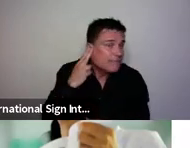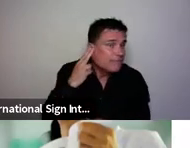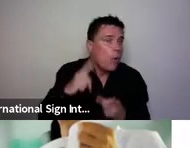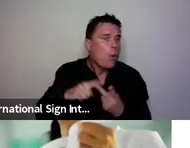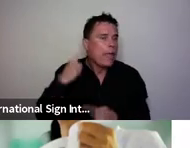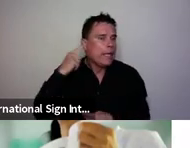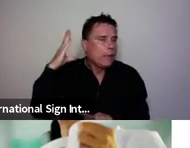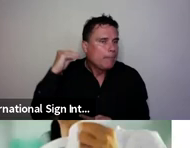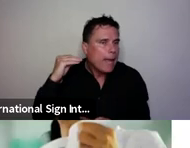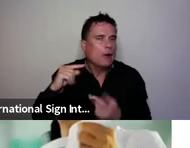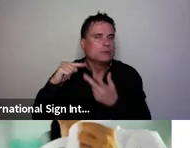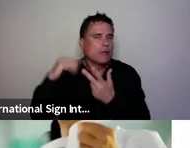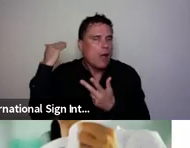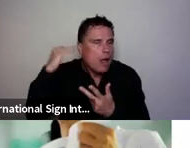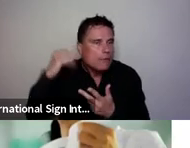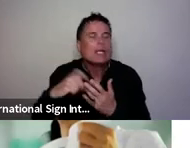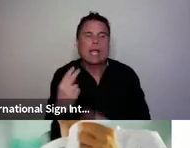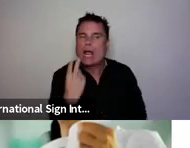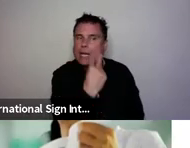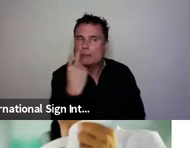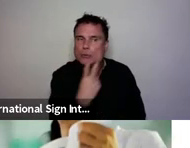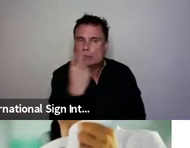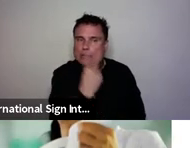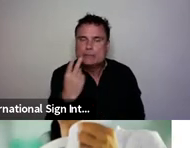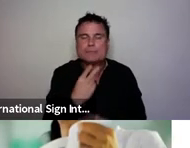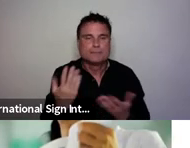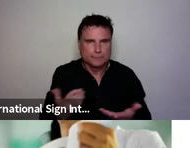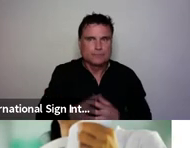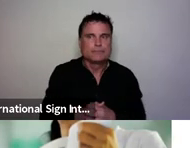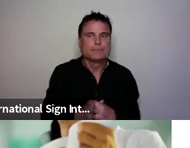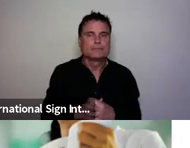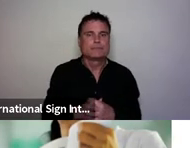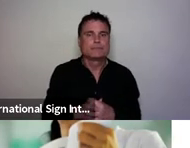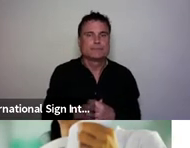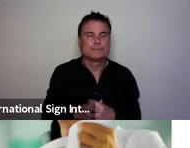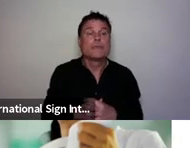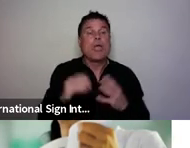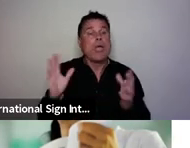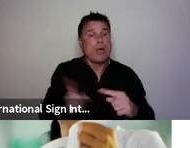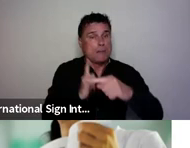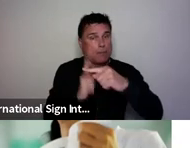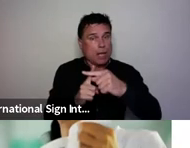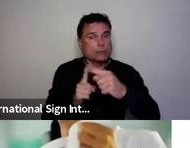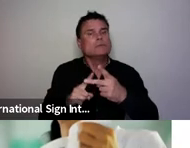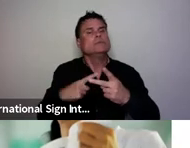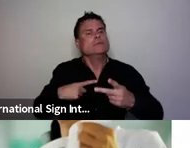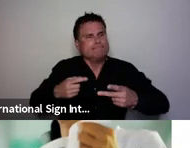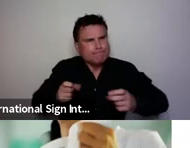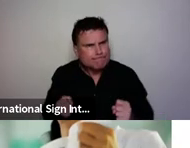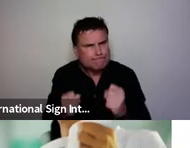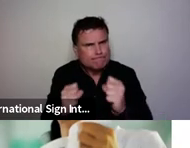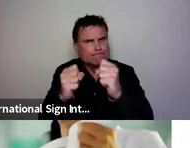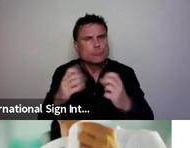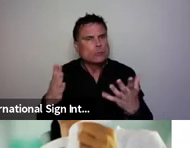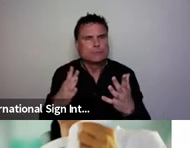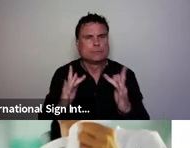mouths of the trainers. We also really tried to ensure that digital technologies and innovation, including in